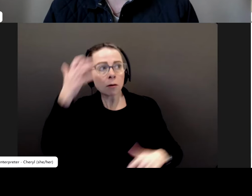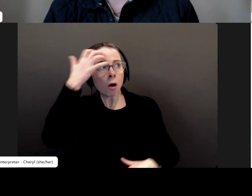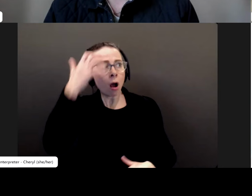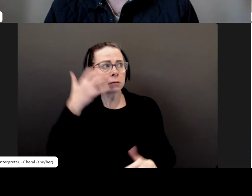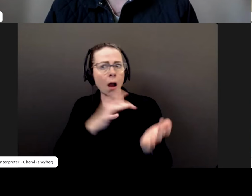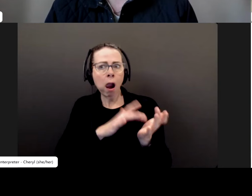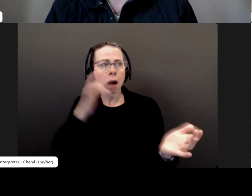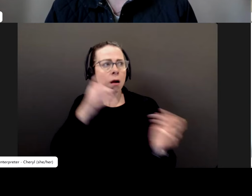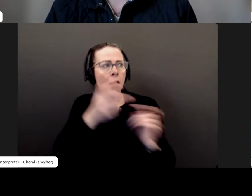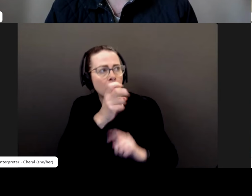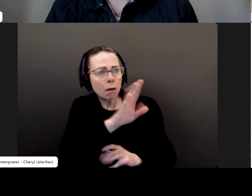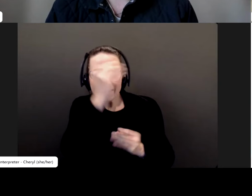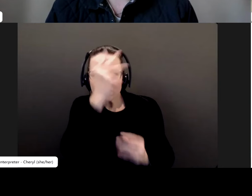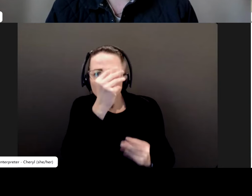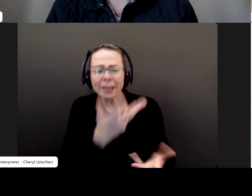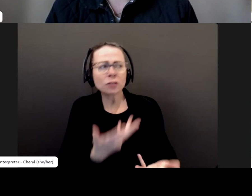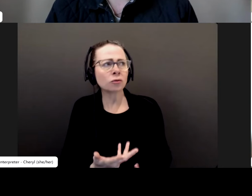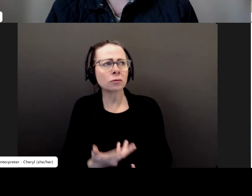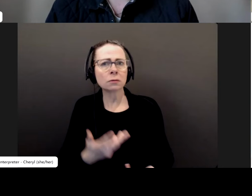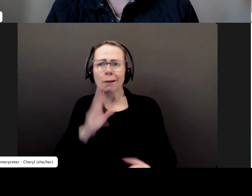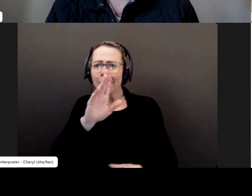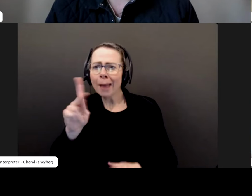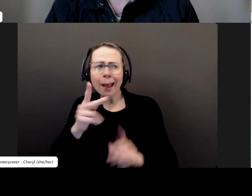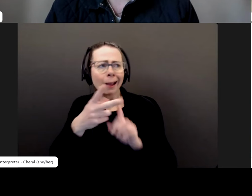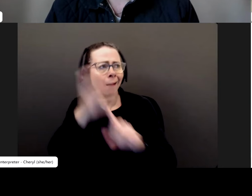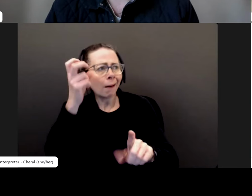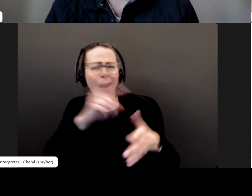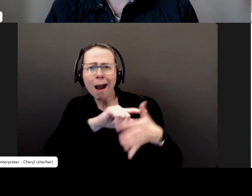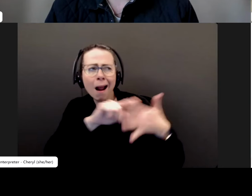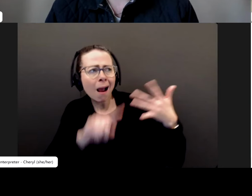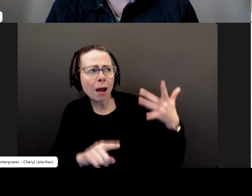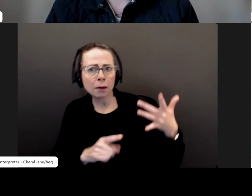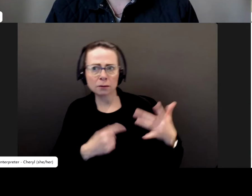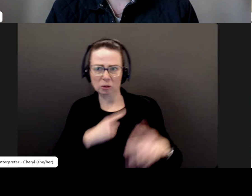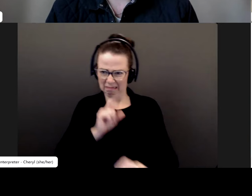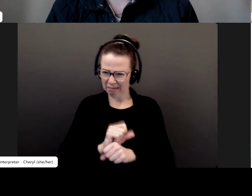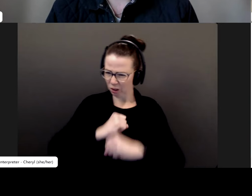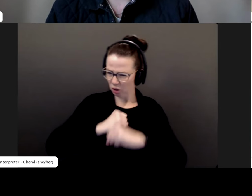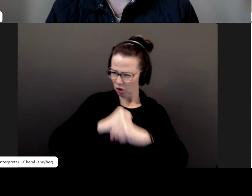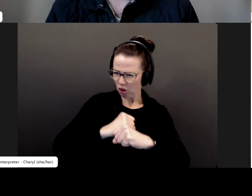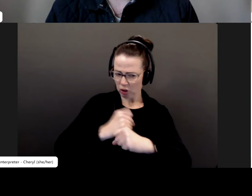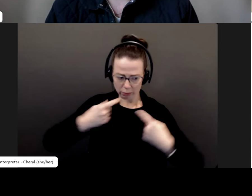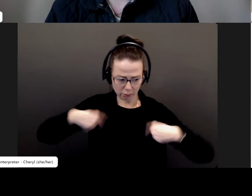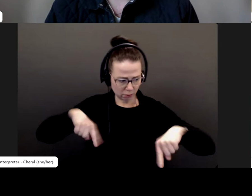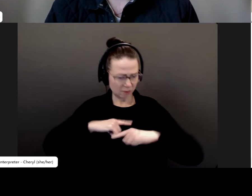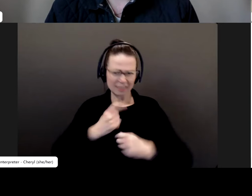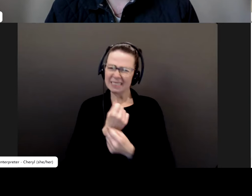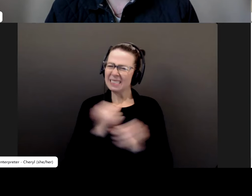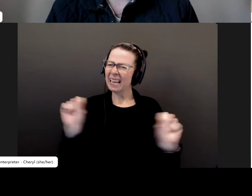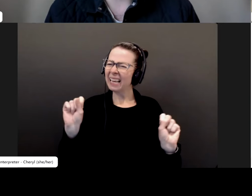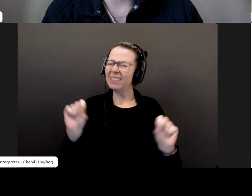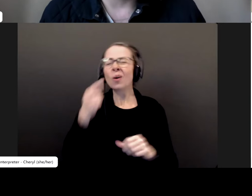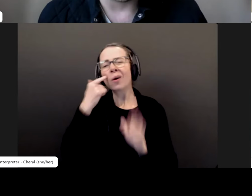So how do you know that what you're doing through your bank, for instance, is actually safe? Or how do you know LastPass